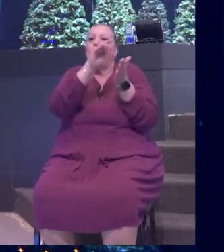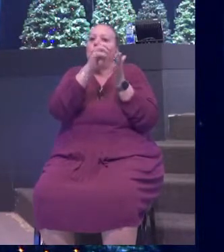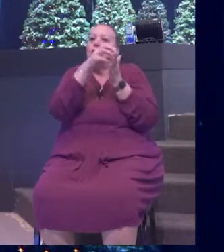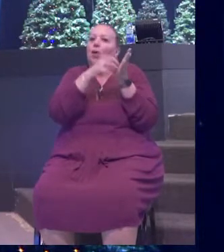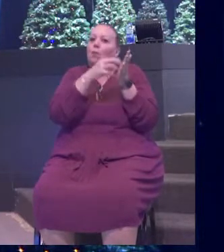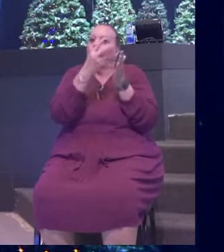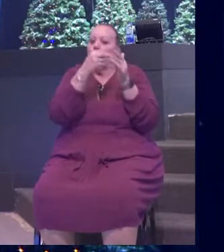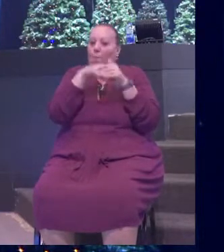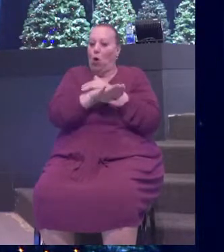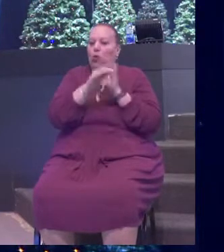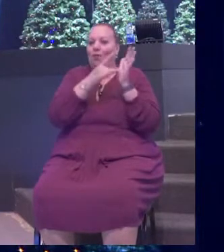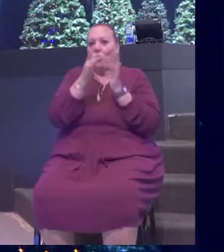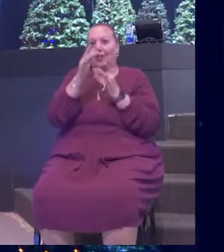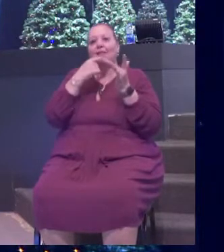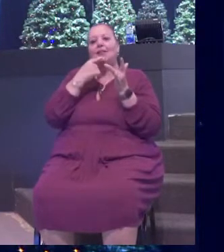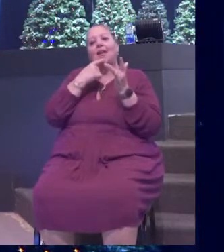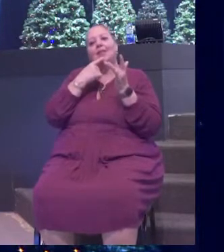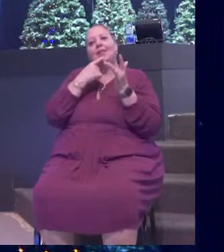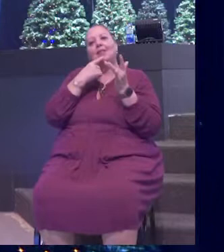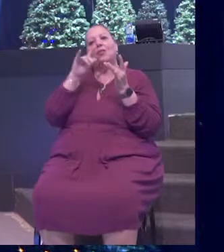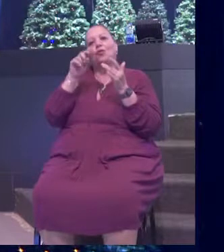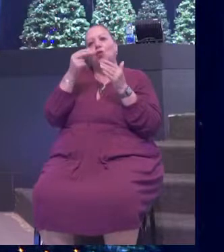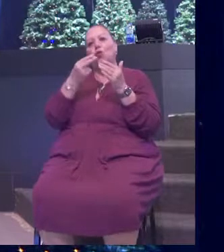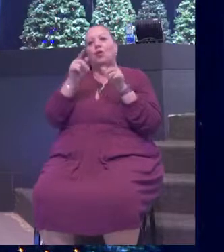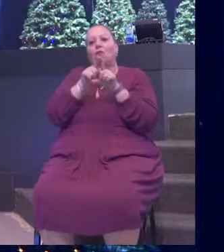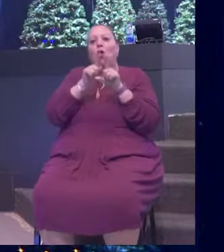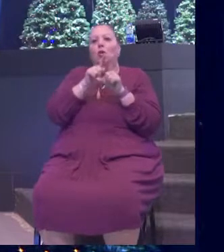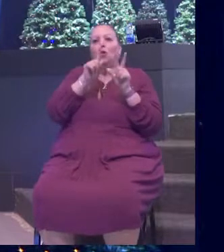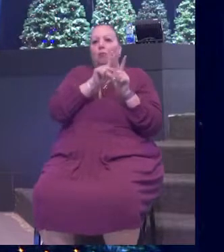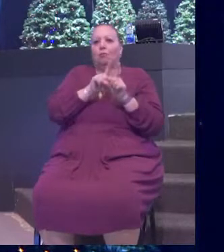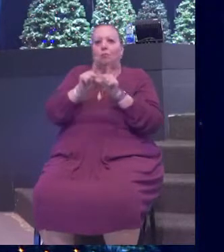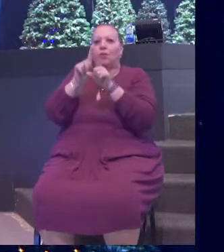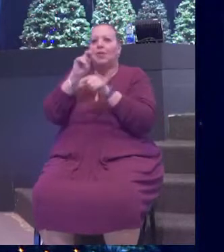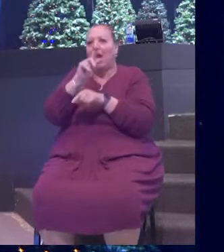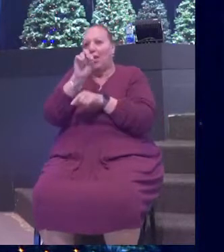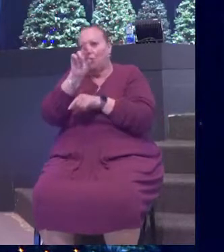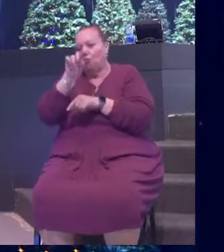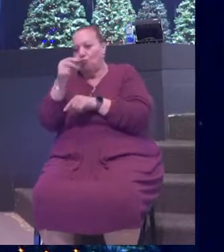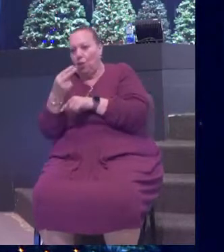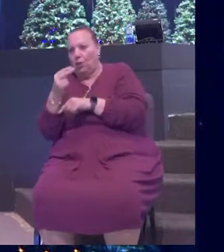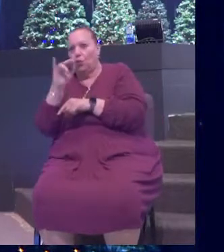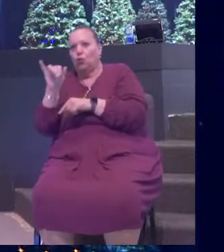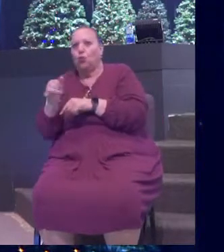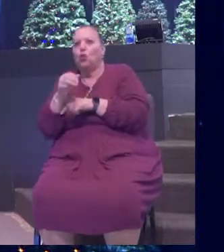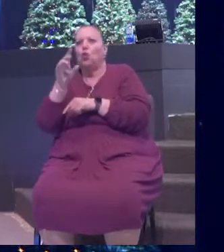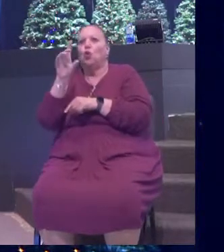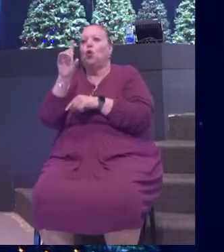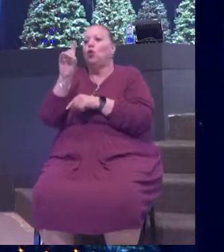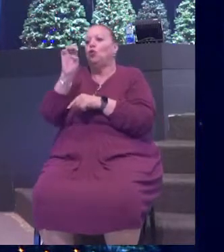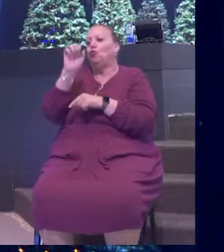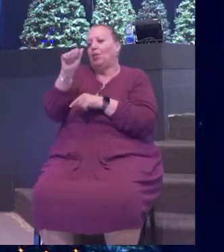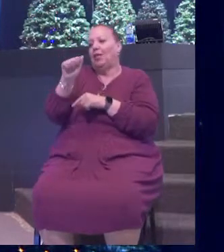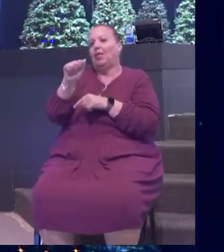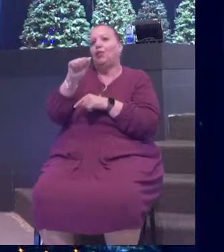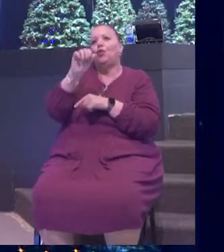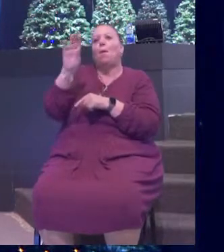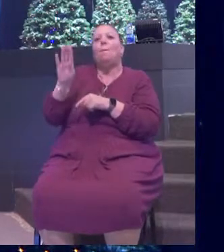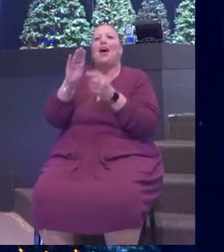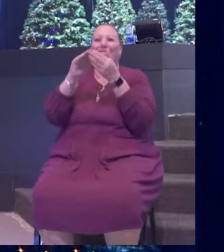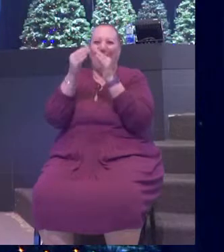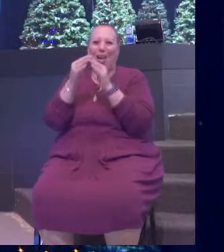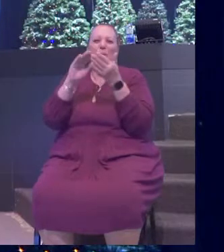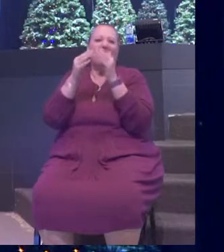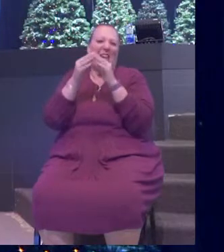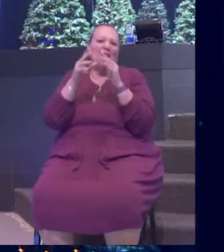Jesus. In verse 4, it says, "So Joseph also went up from the town of Nazareth in Galilee to Judea, to Bethlehem, the town of David,